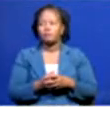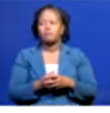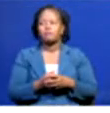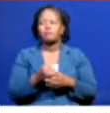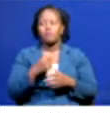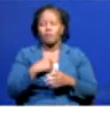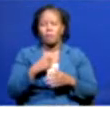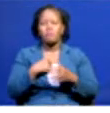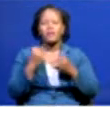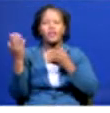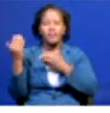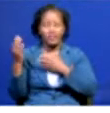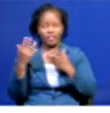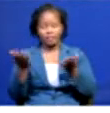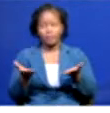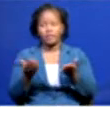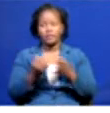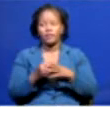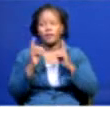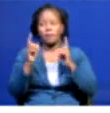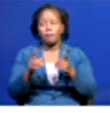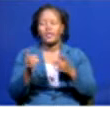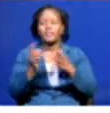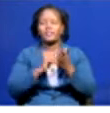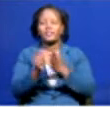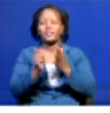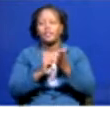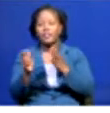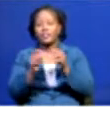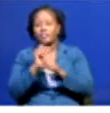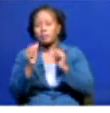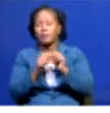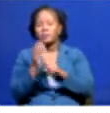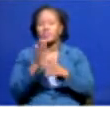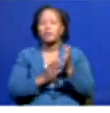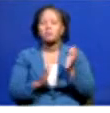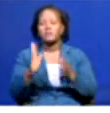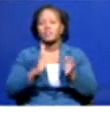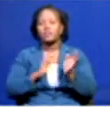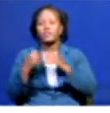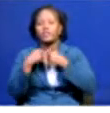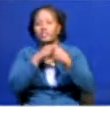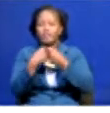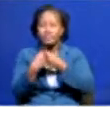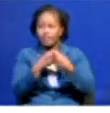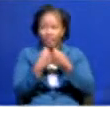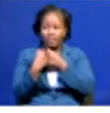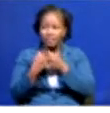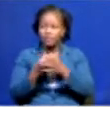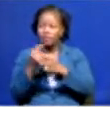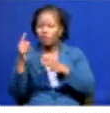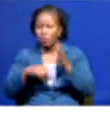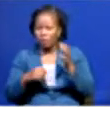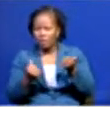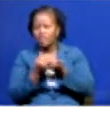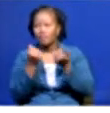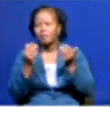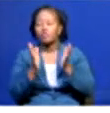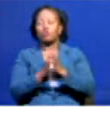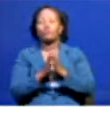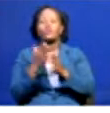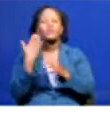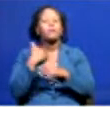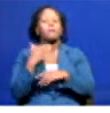for a thesis to be written on some of our security challenges. What's going on with banditry in the North